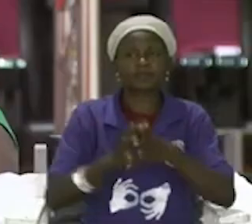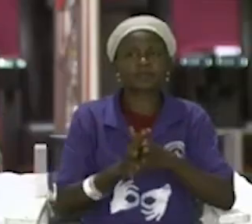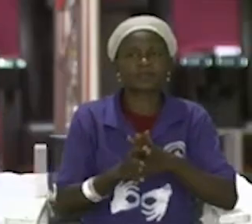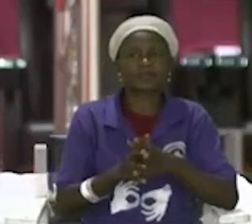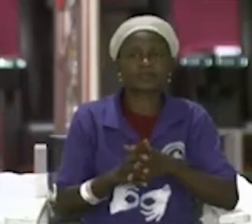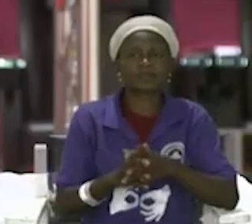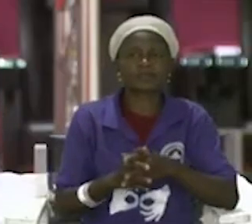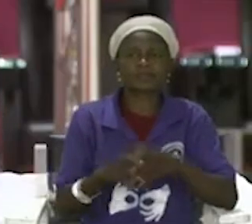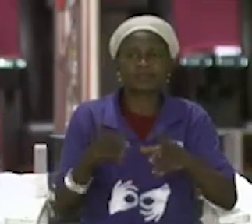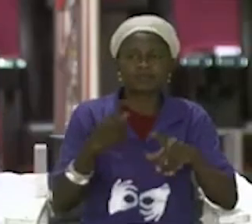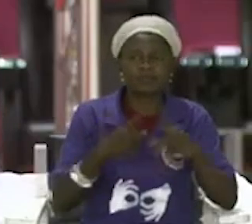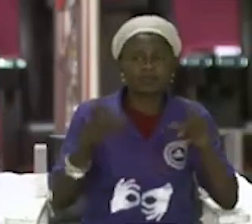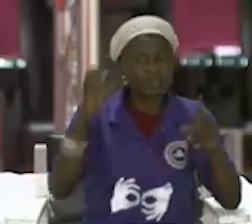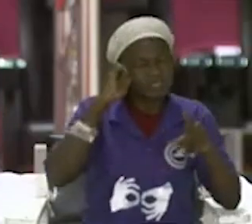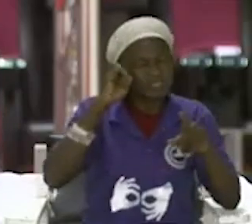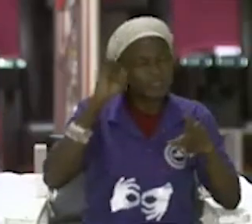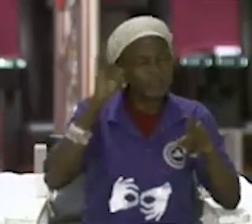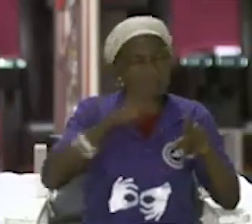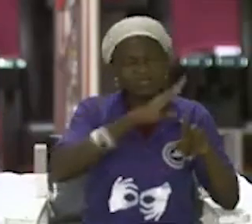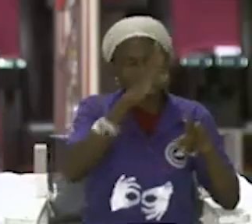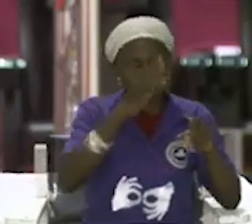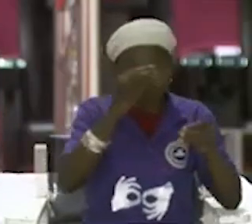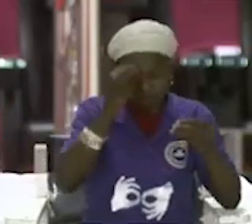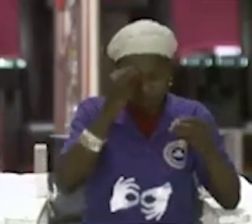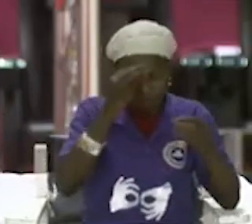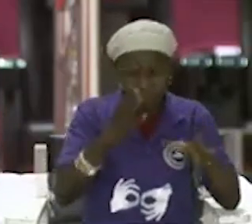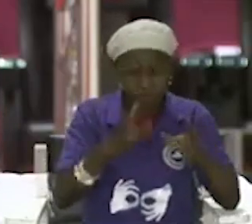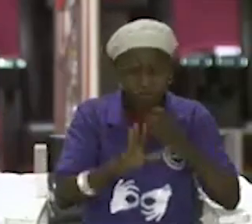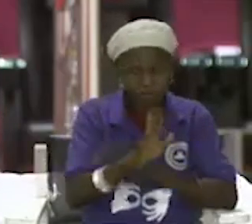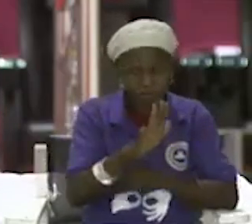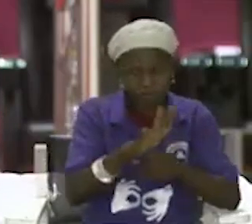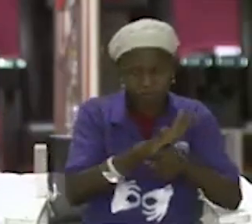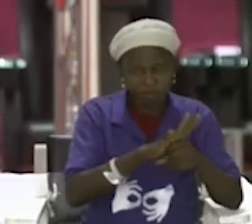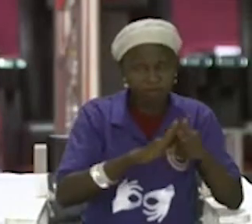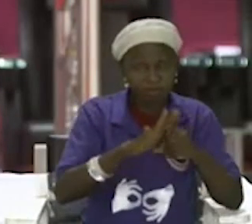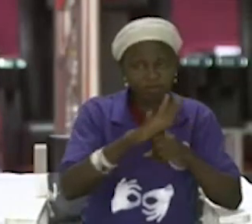But he wouldn't obey God fully.